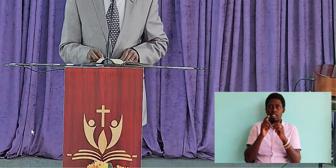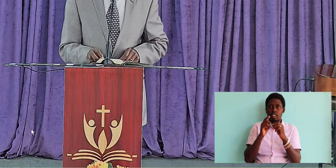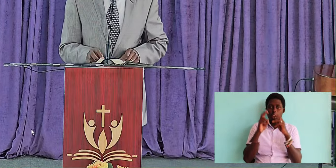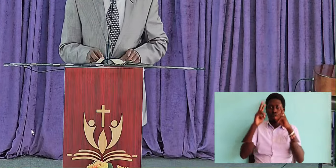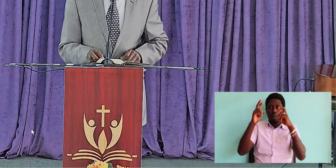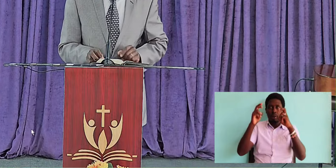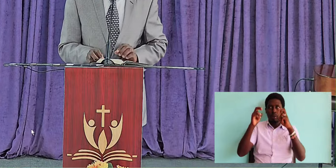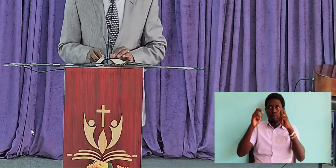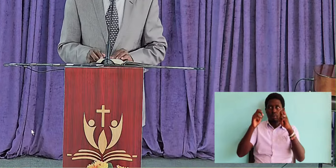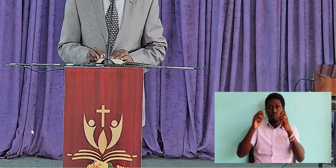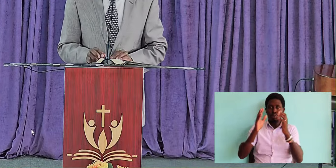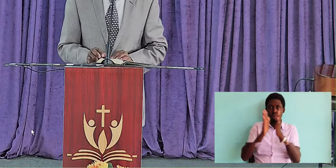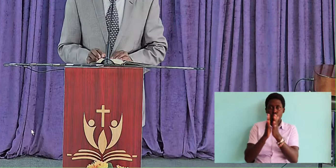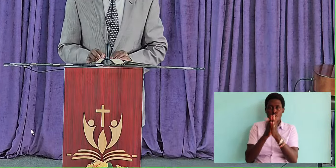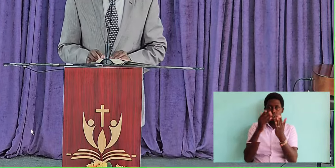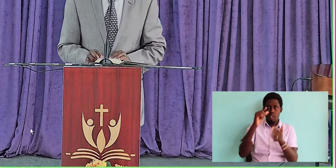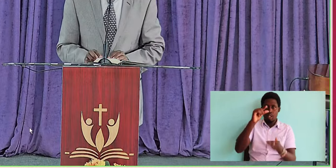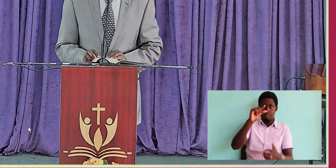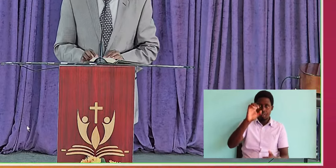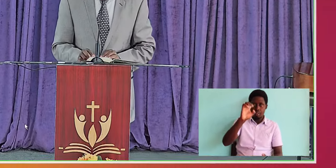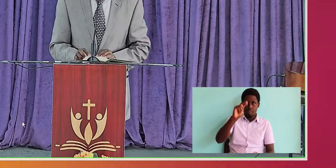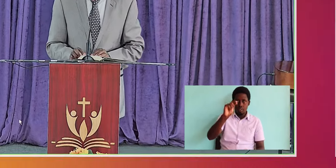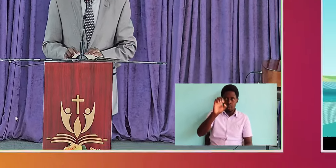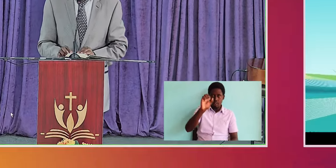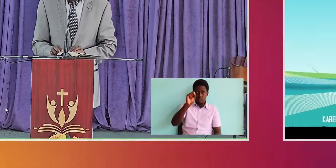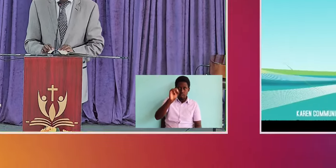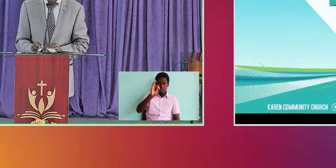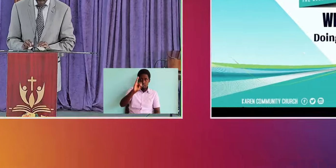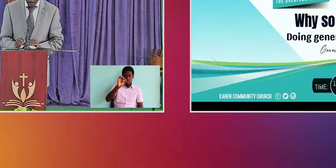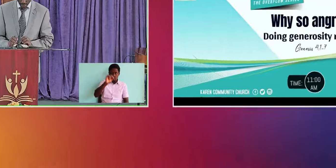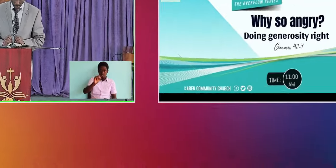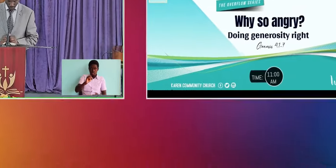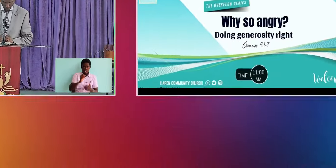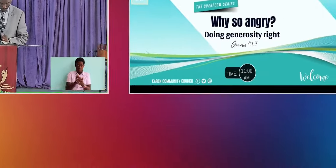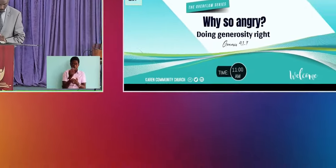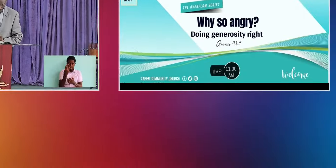in the book of Genesis, chapter 4, verse 1 to 7.